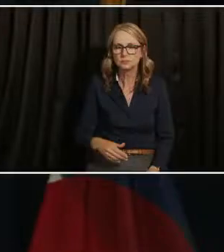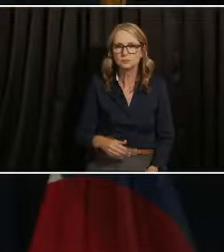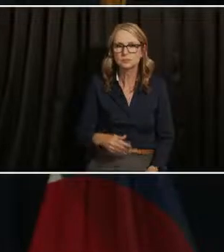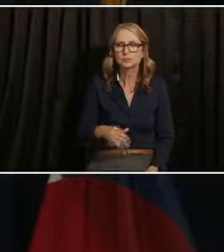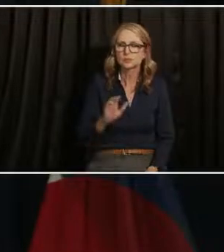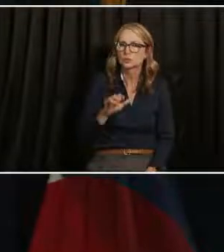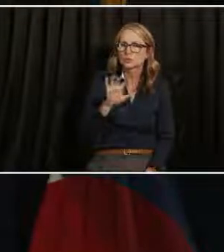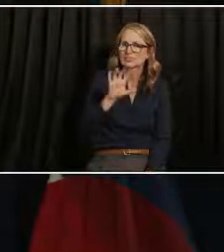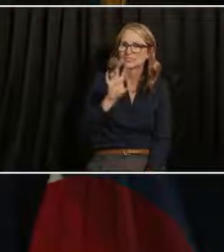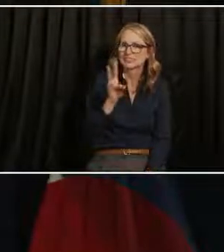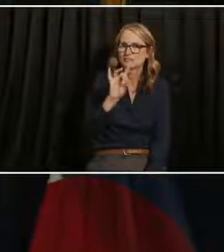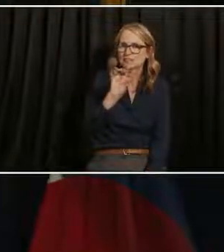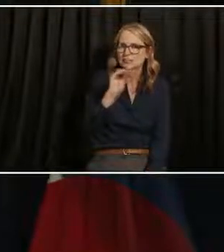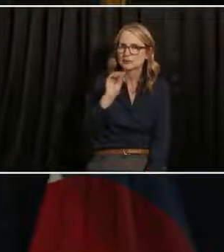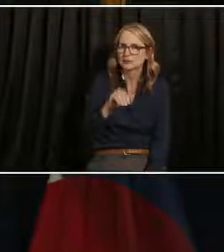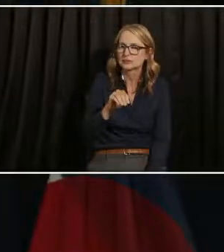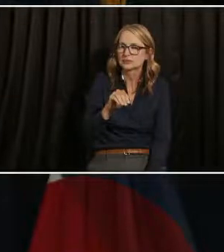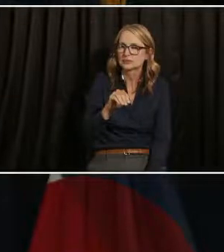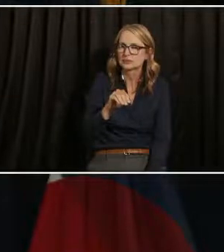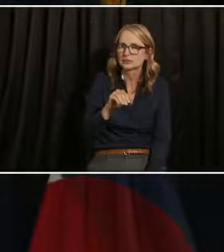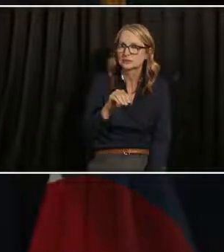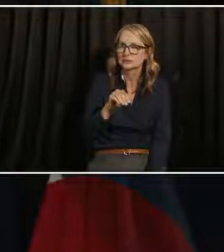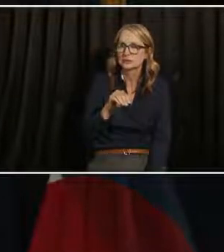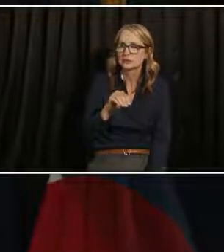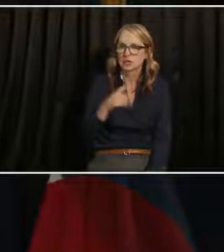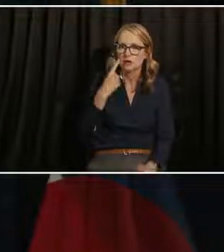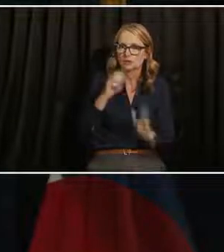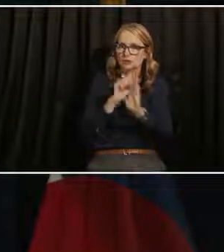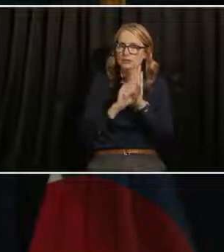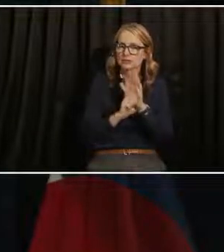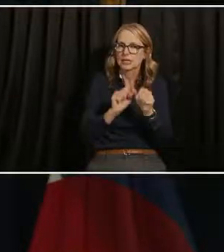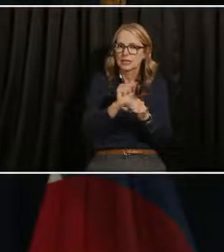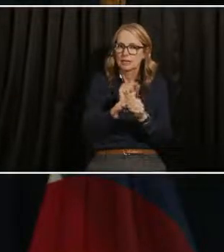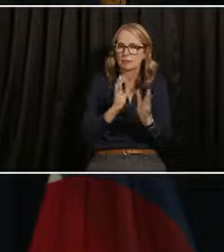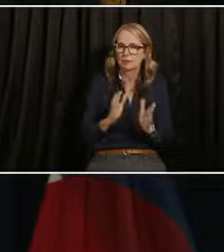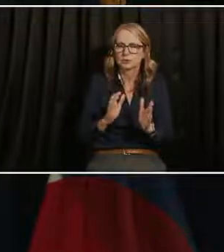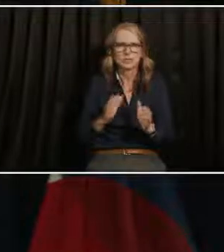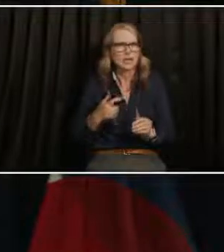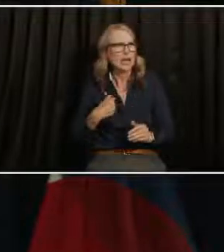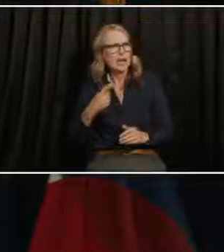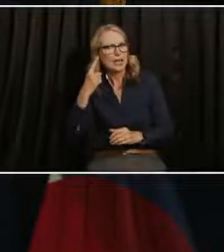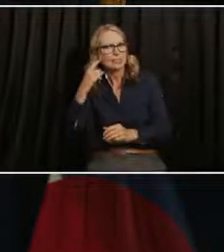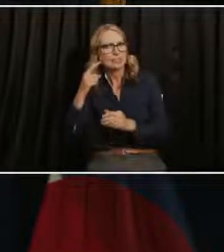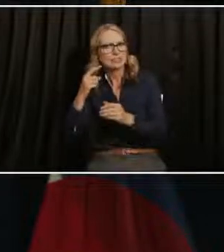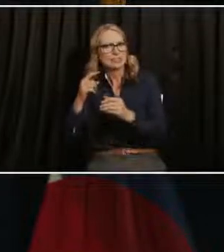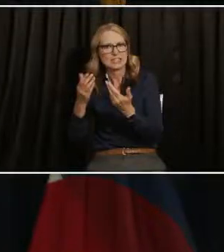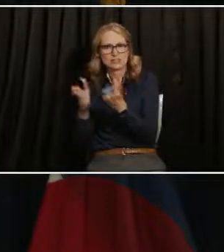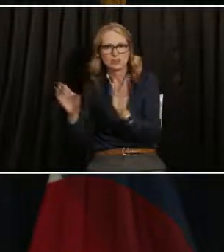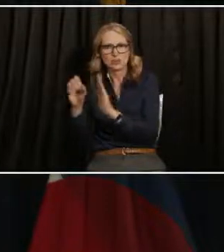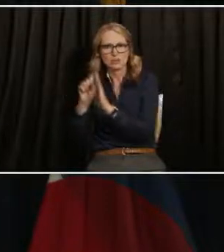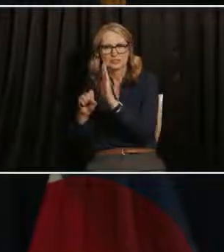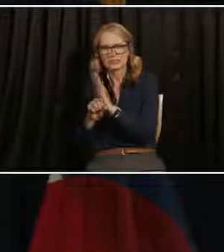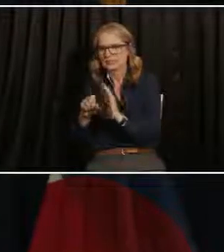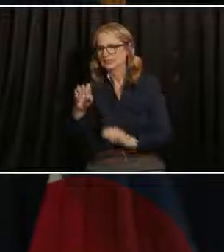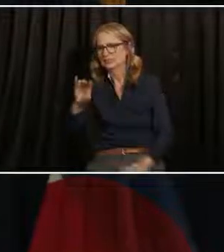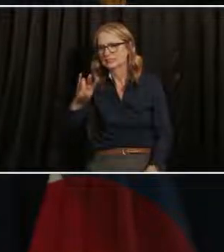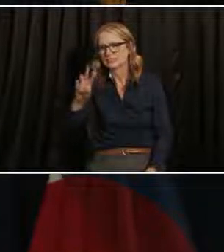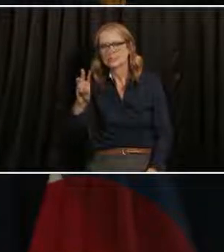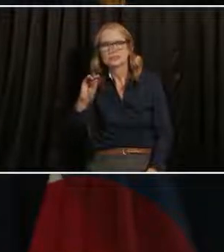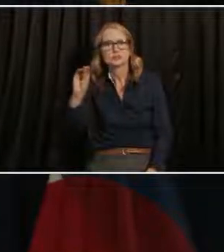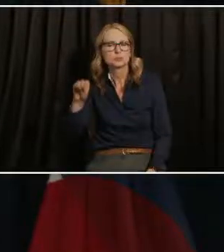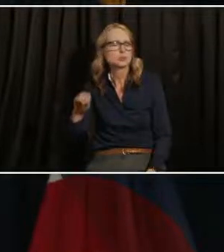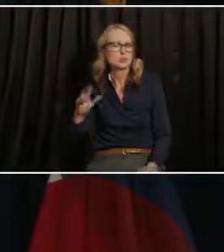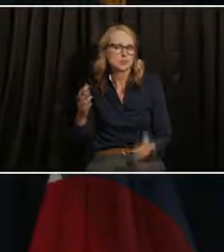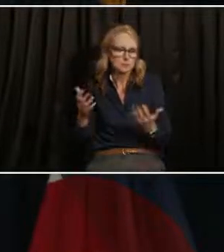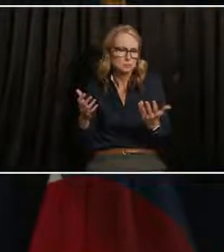78%. So, and the state is at 76%, I believe. So we're about 2% above the state average. But it